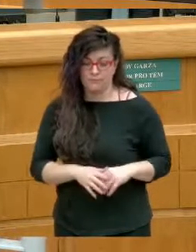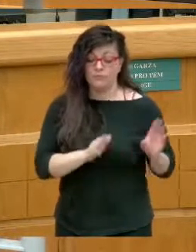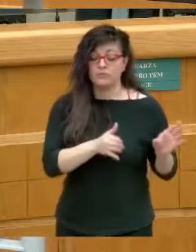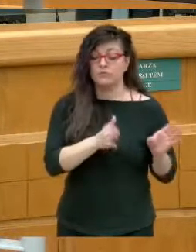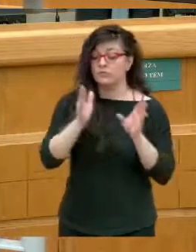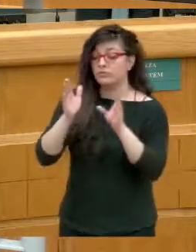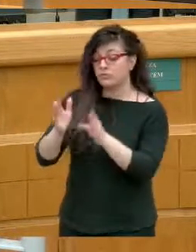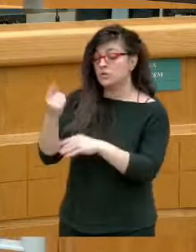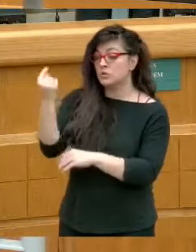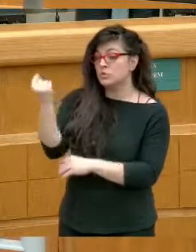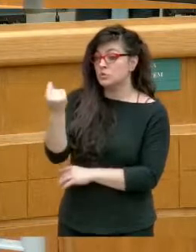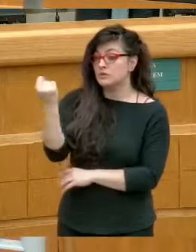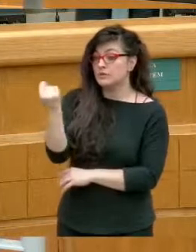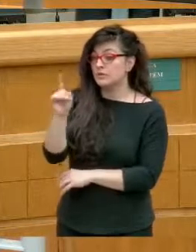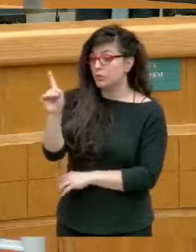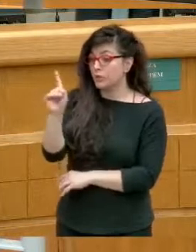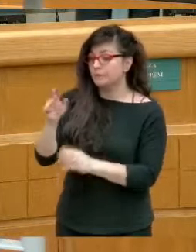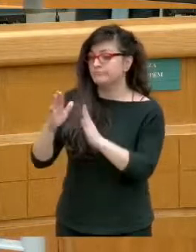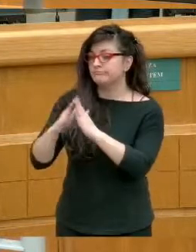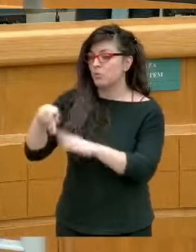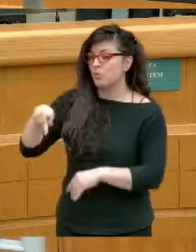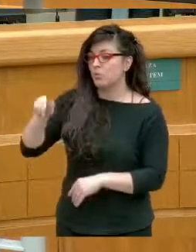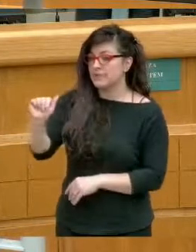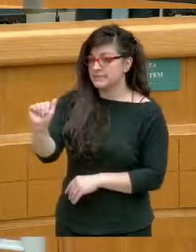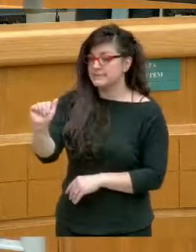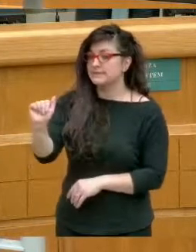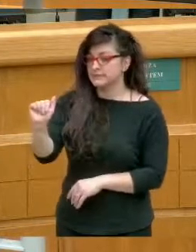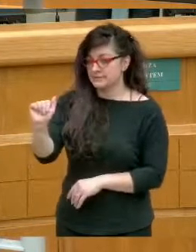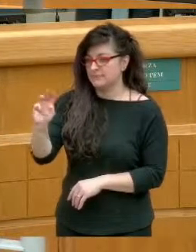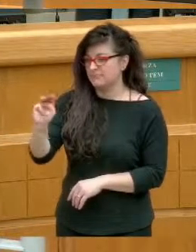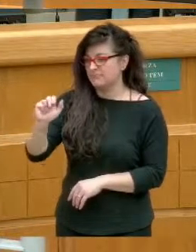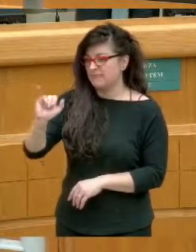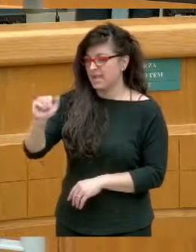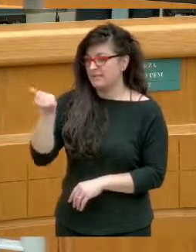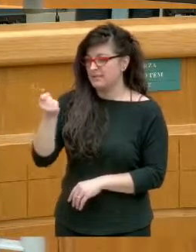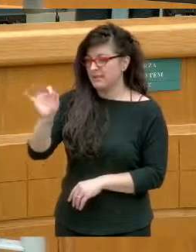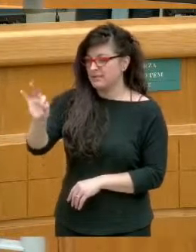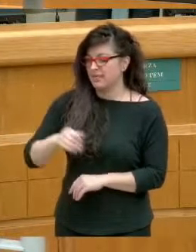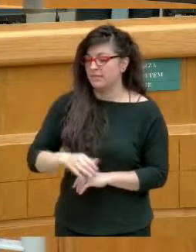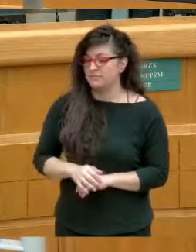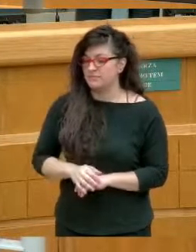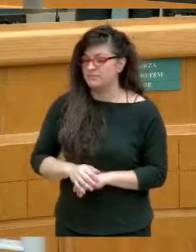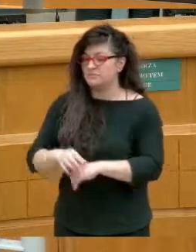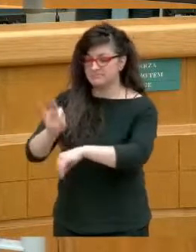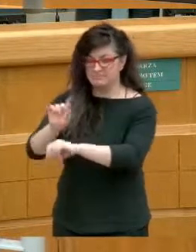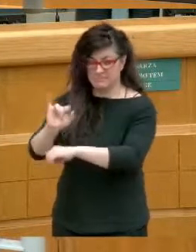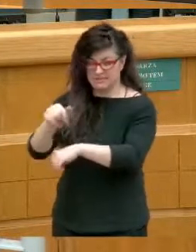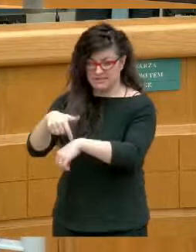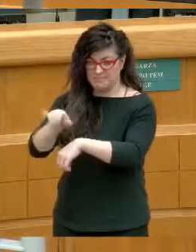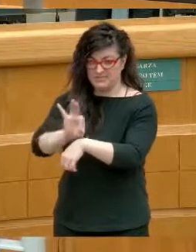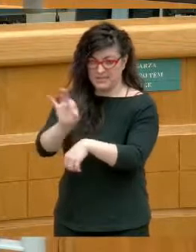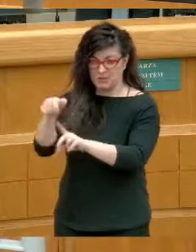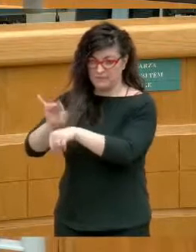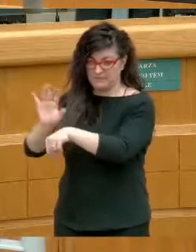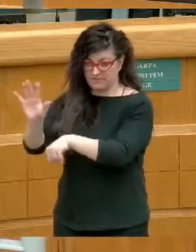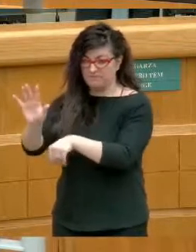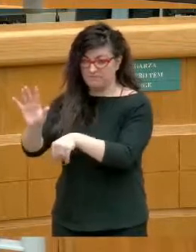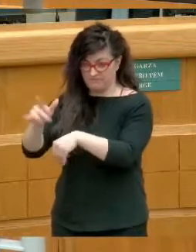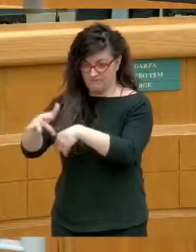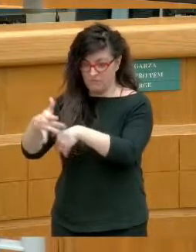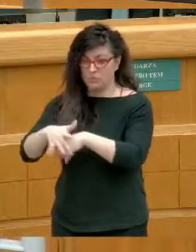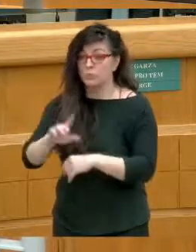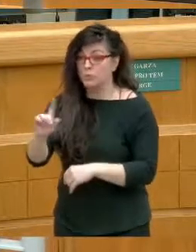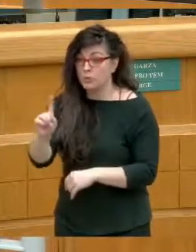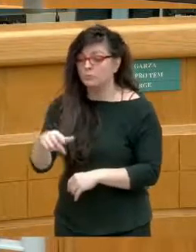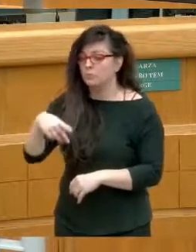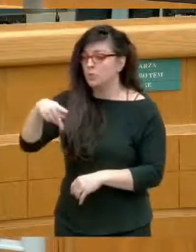Tuesday in Port Aransas, Tuesday, May 19, the same time from 9 to 5. That'll be at City Hall,